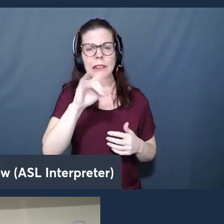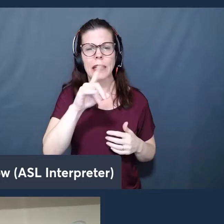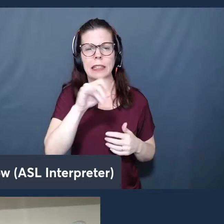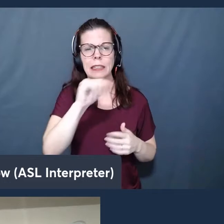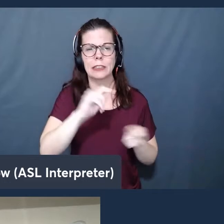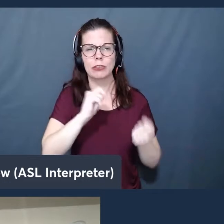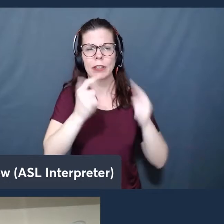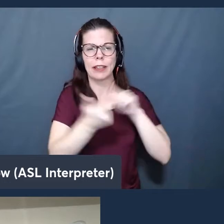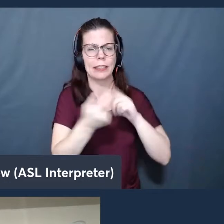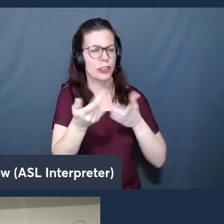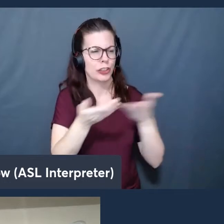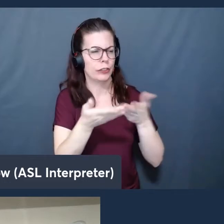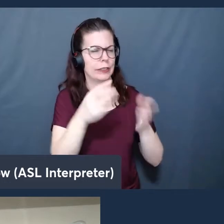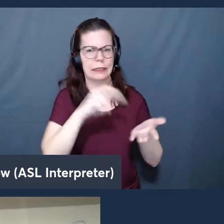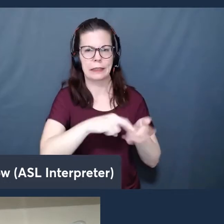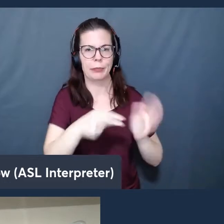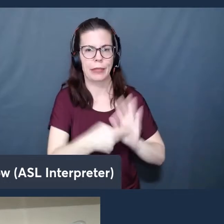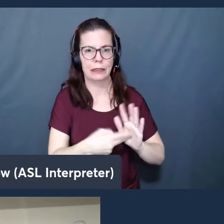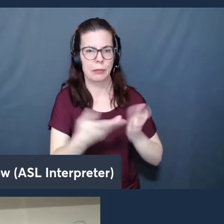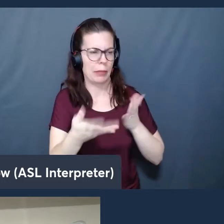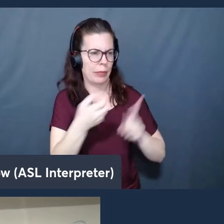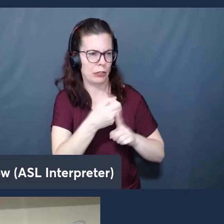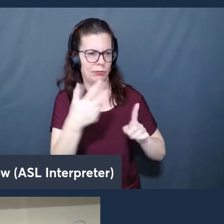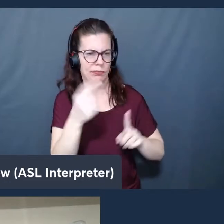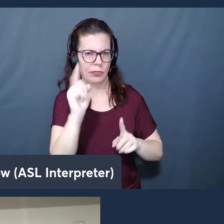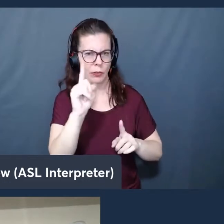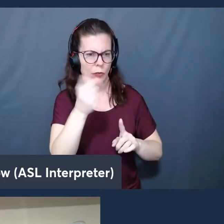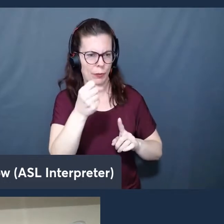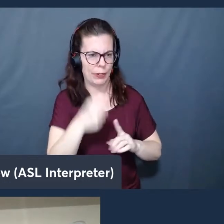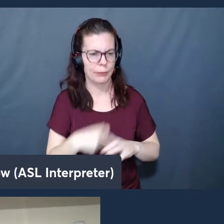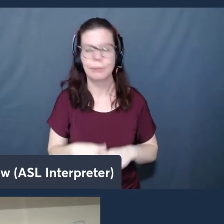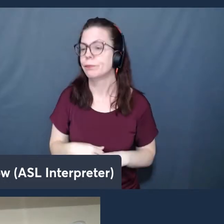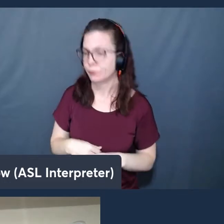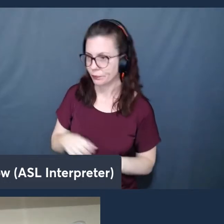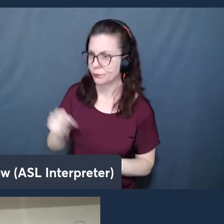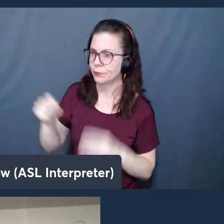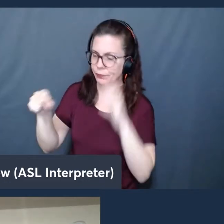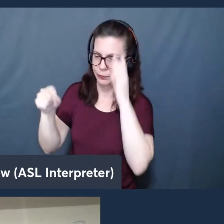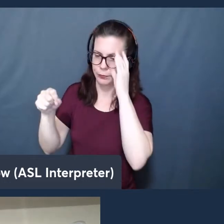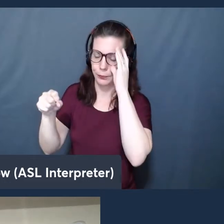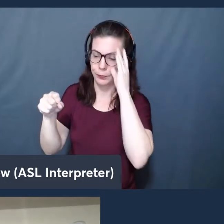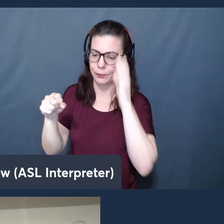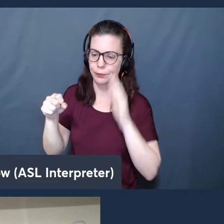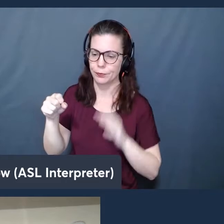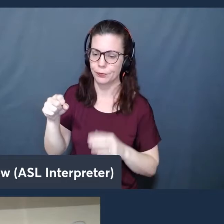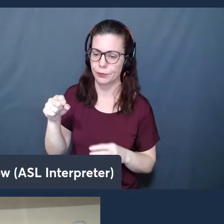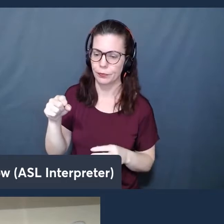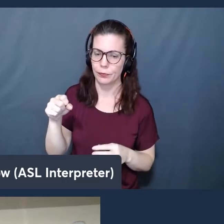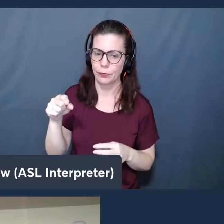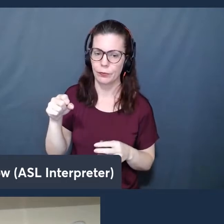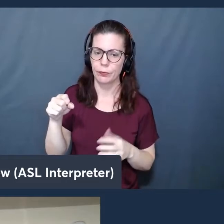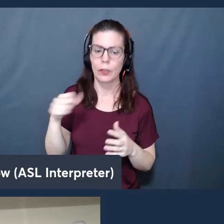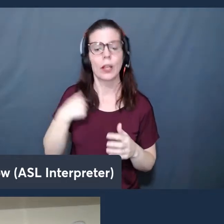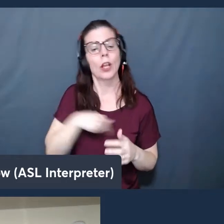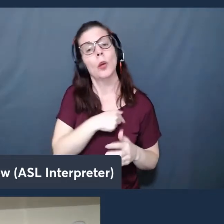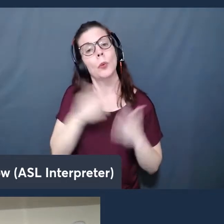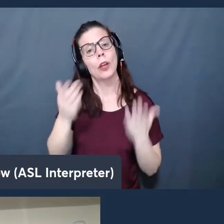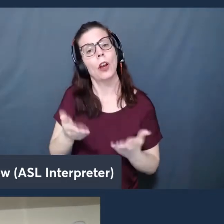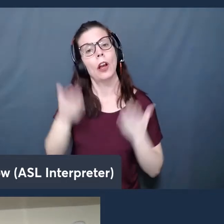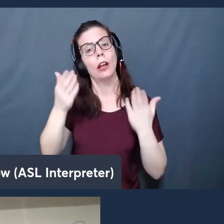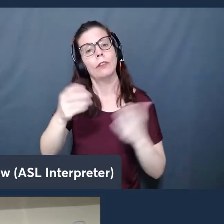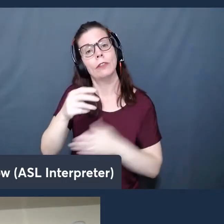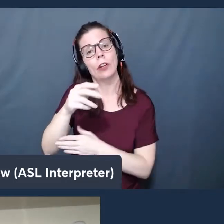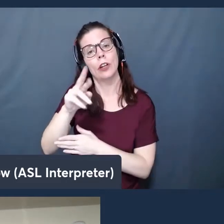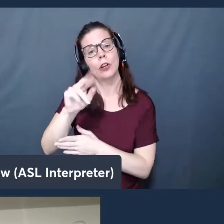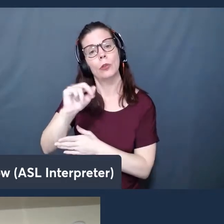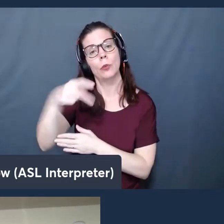So, is this like, yeah, yeah, maybe you could talk about that for a sec. sure. So we offer Ramp ID,